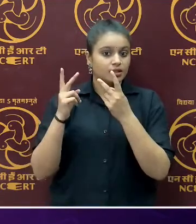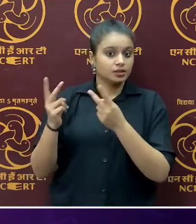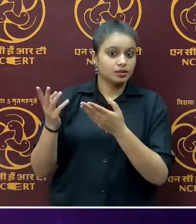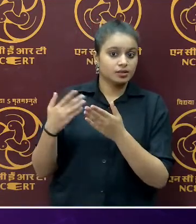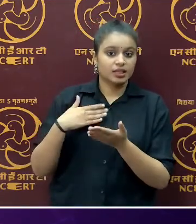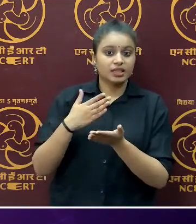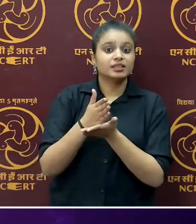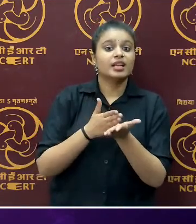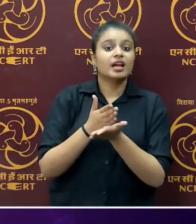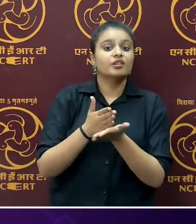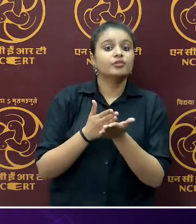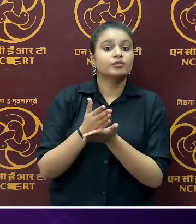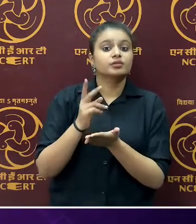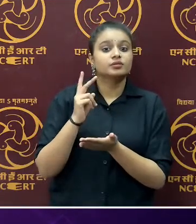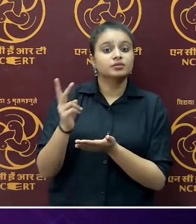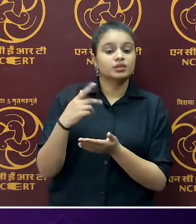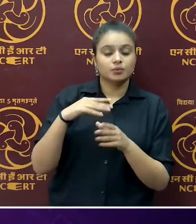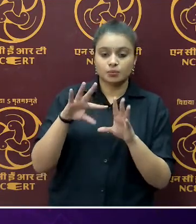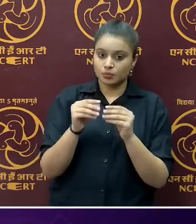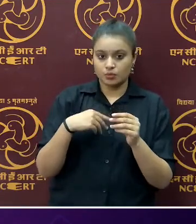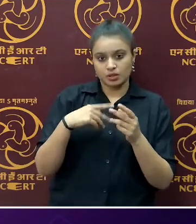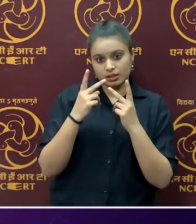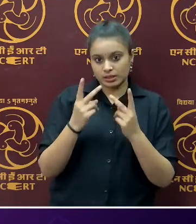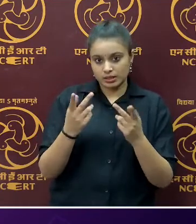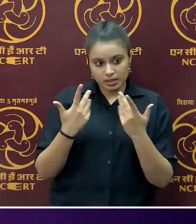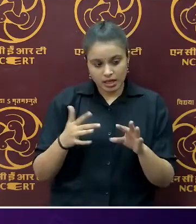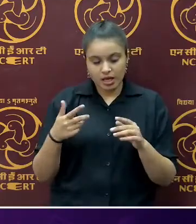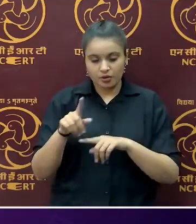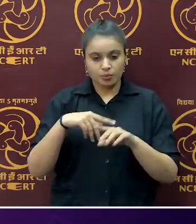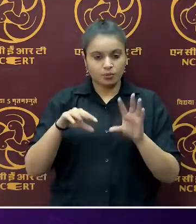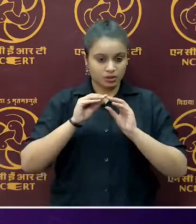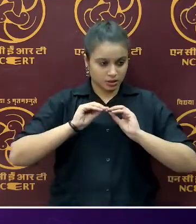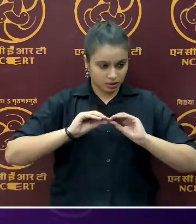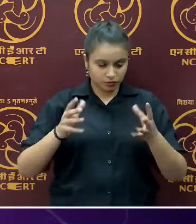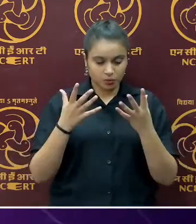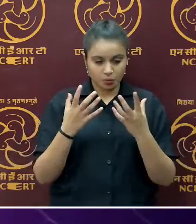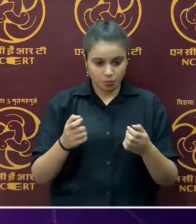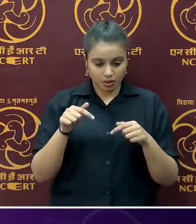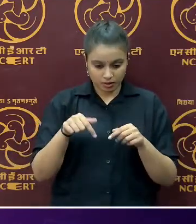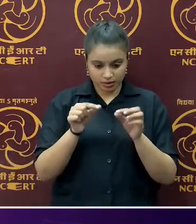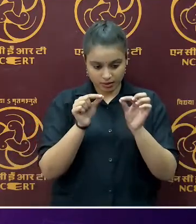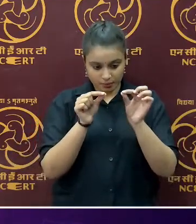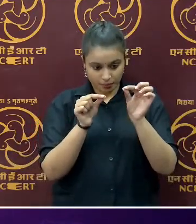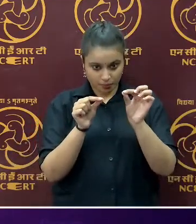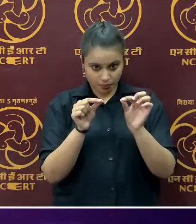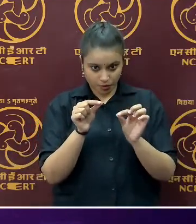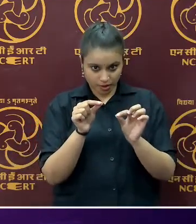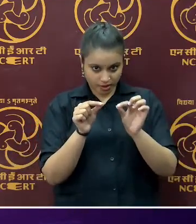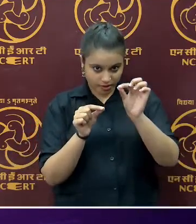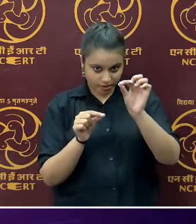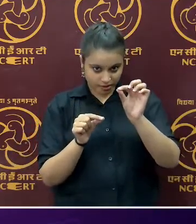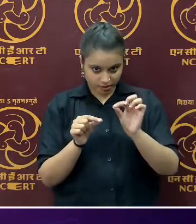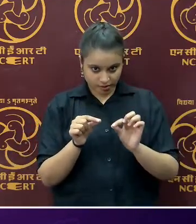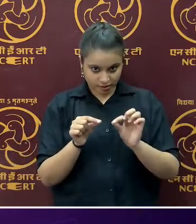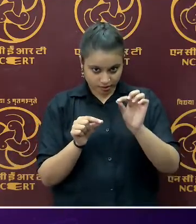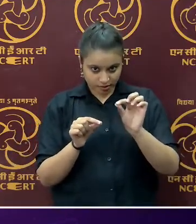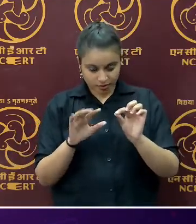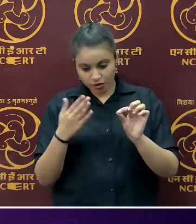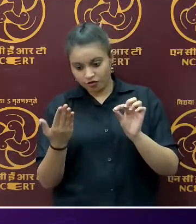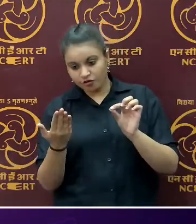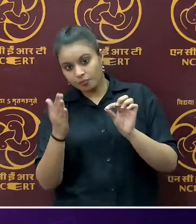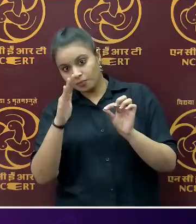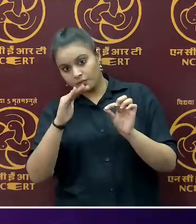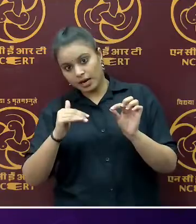knife, right? Everybody has seen, then just for the information. Yes. Now this is the pointed side, and that's the blunt side.